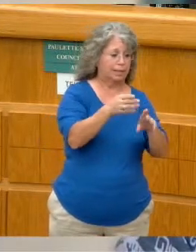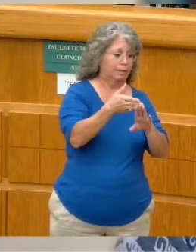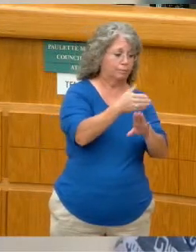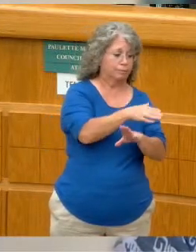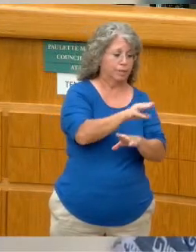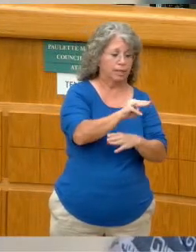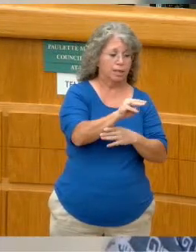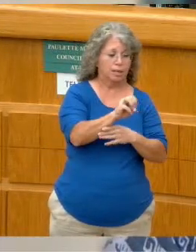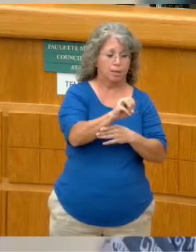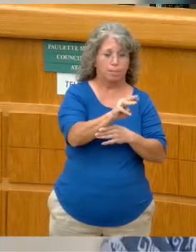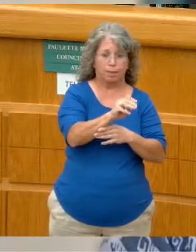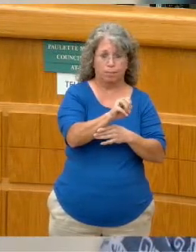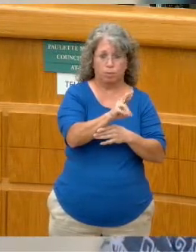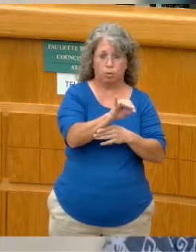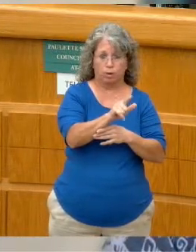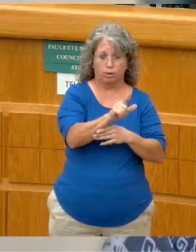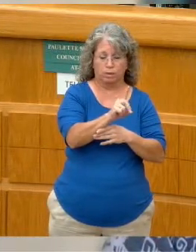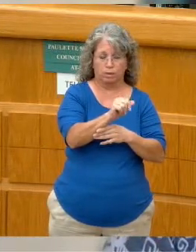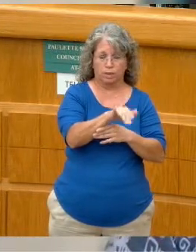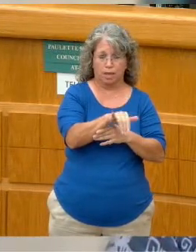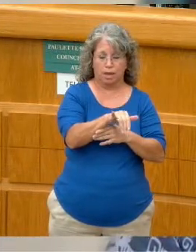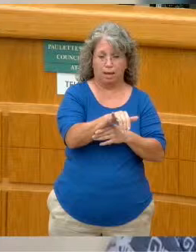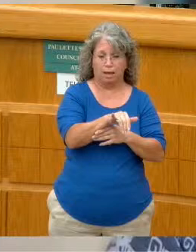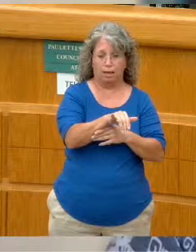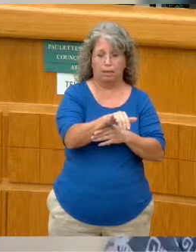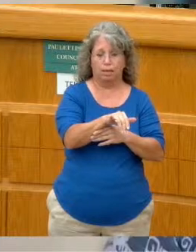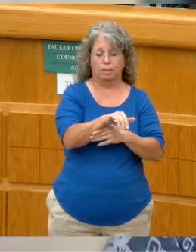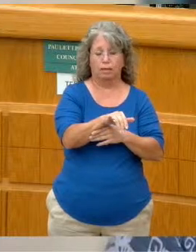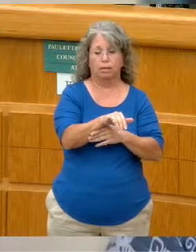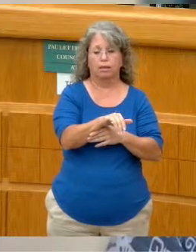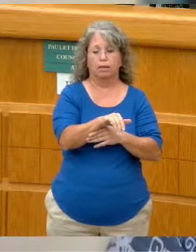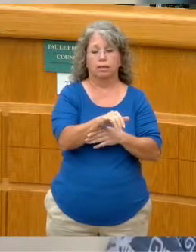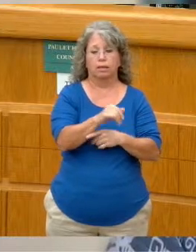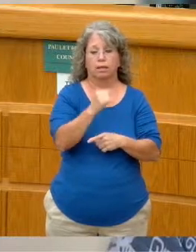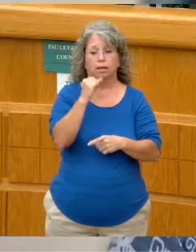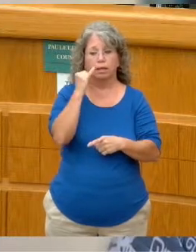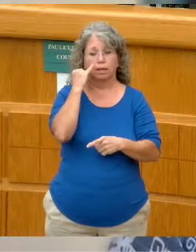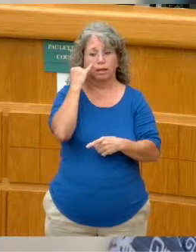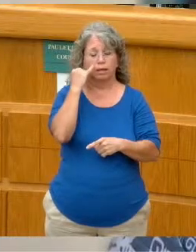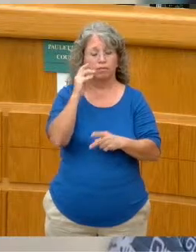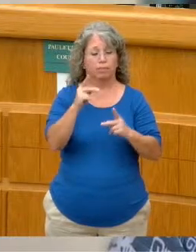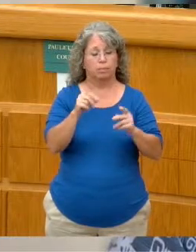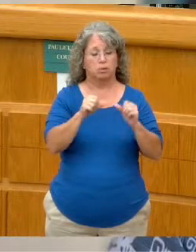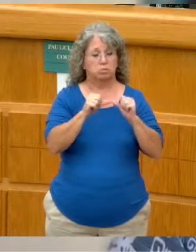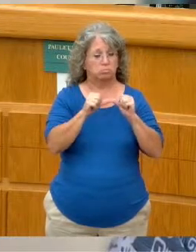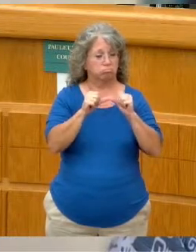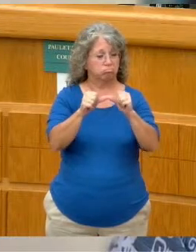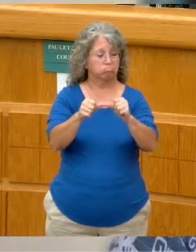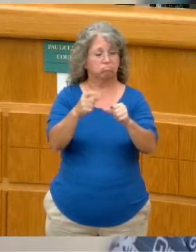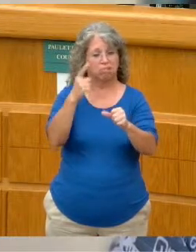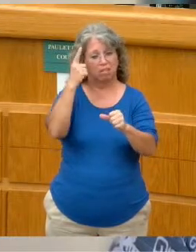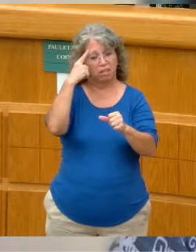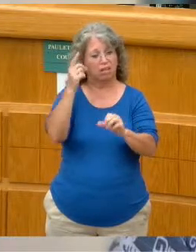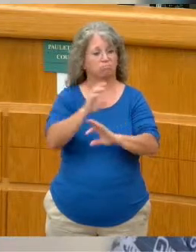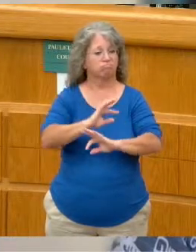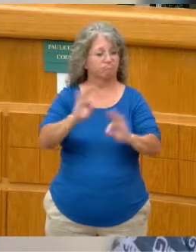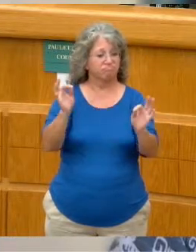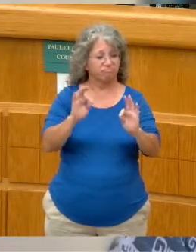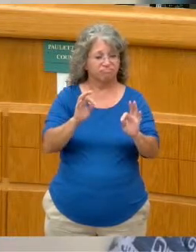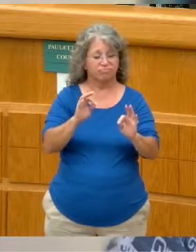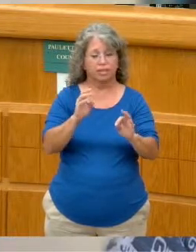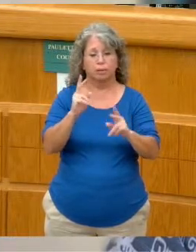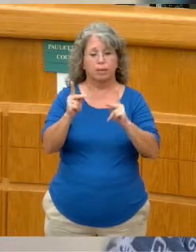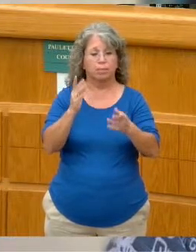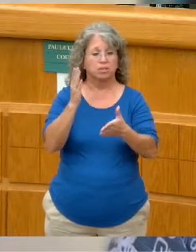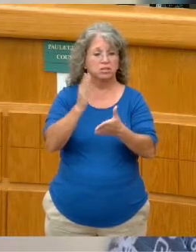a sustained feeling that we are out of the woods and people stop wearing masks, then we